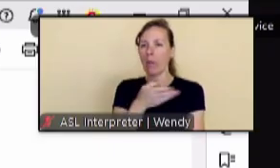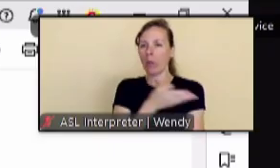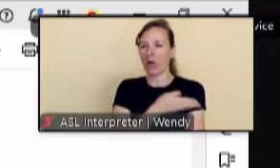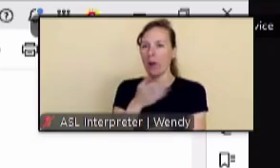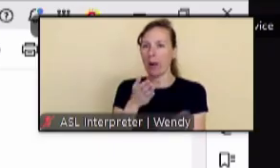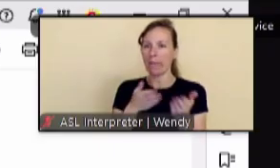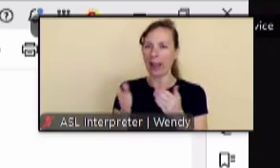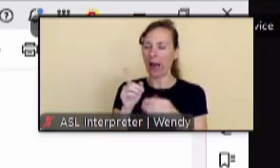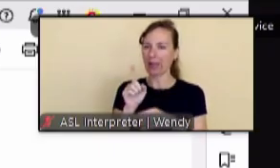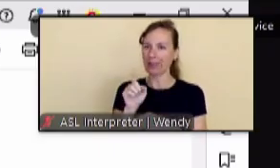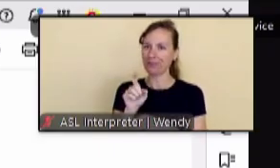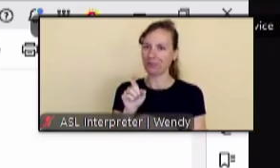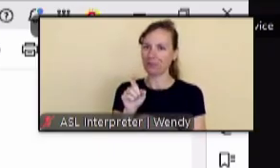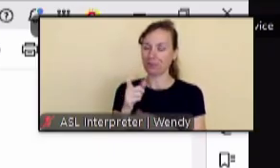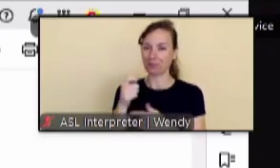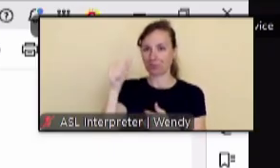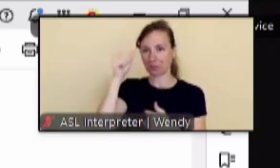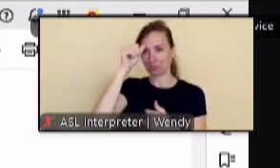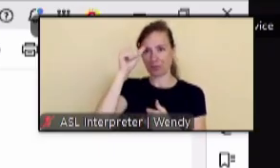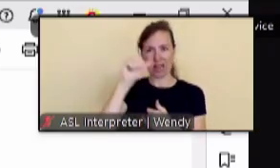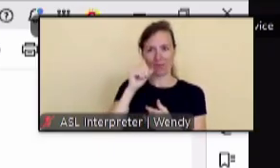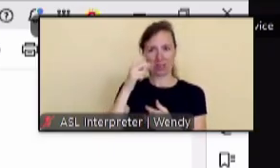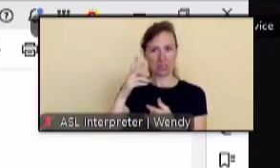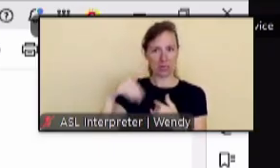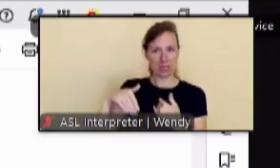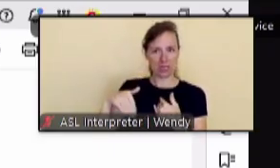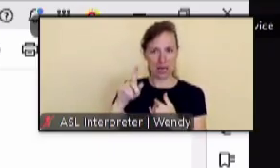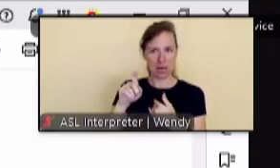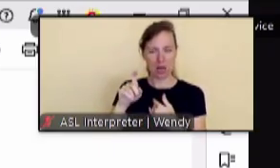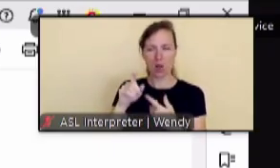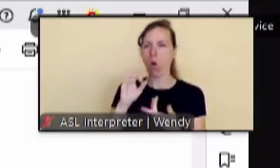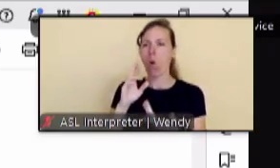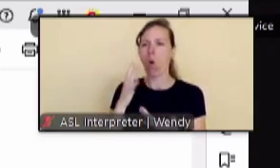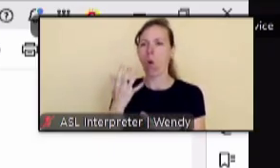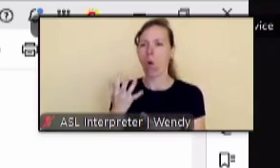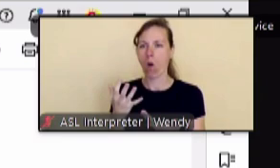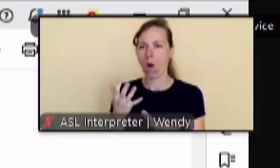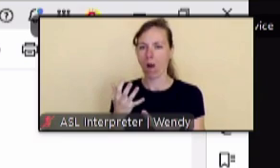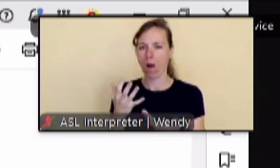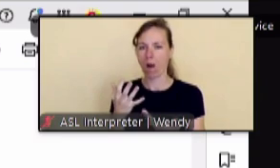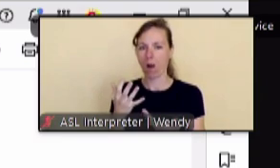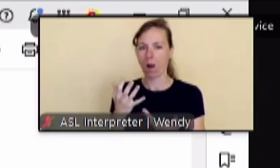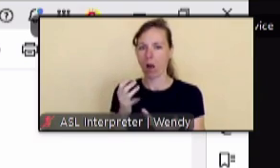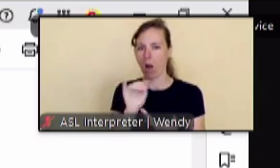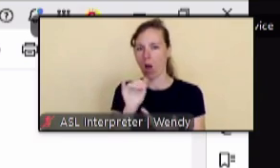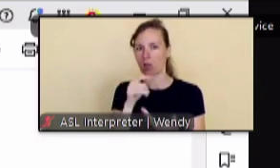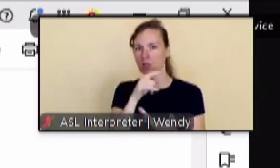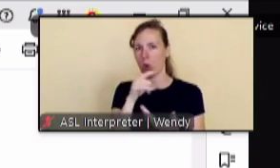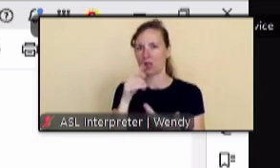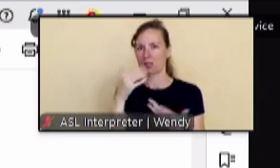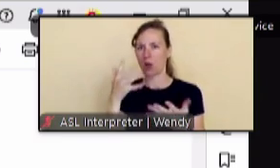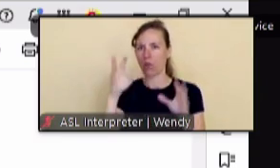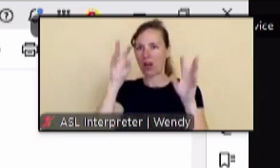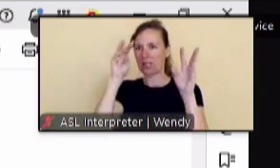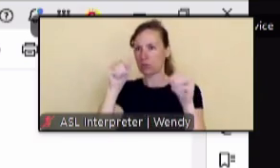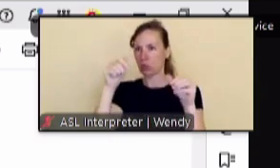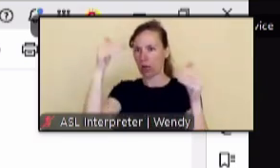remembering that we haven't seen it yet, but am I also remembering correctly that it's sprinkled throughout this already?